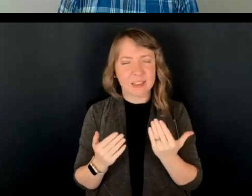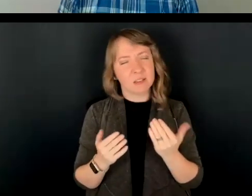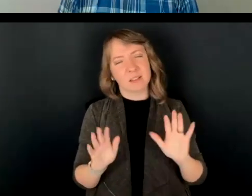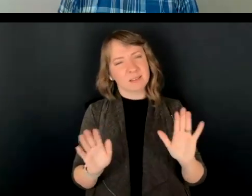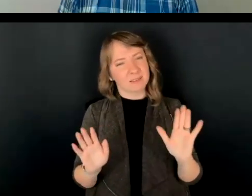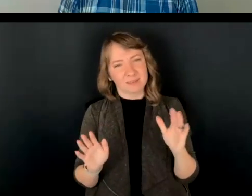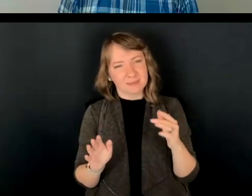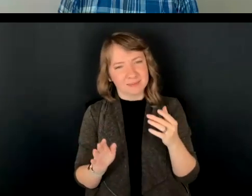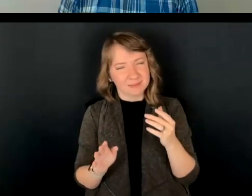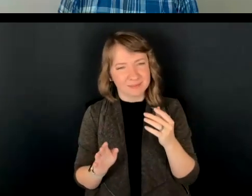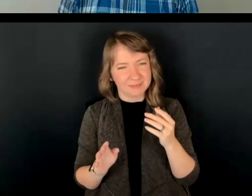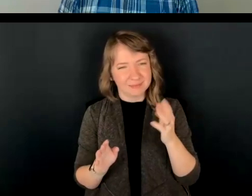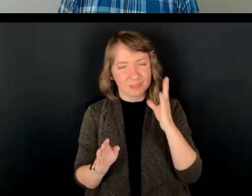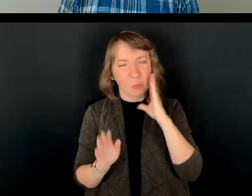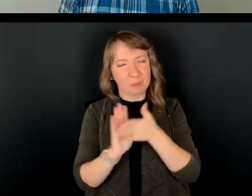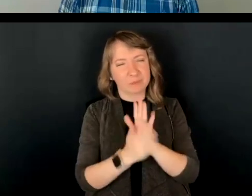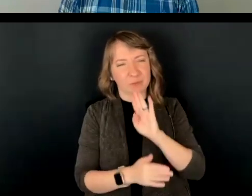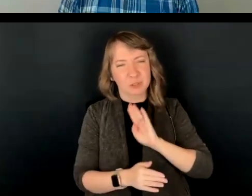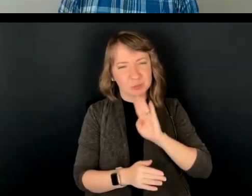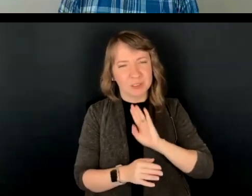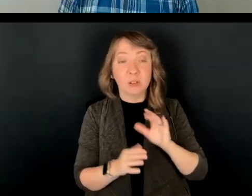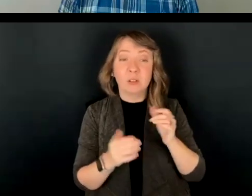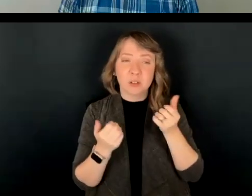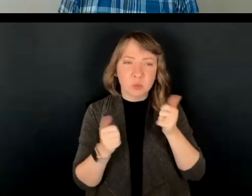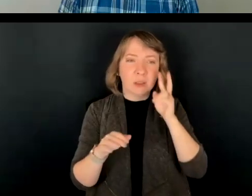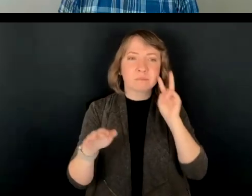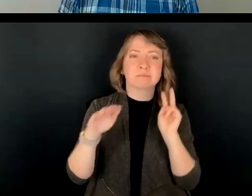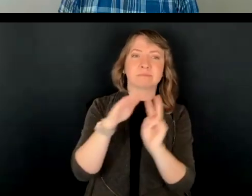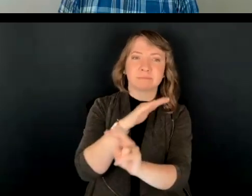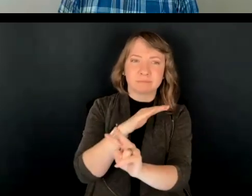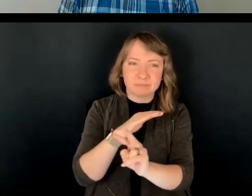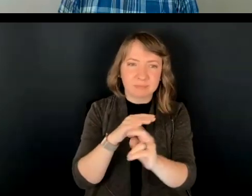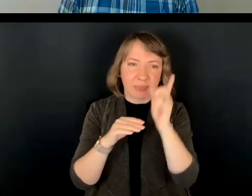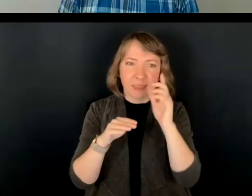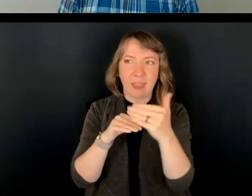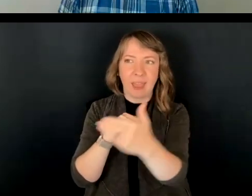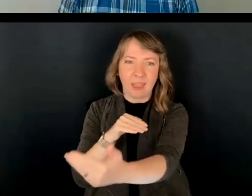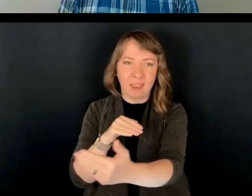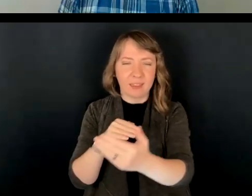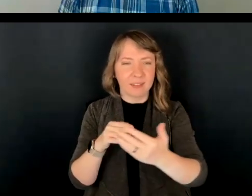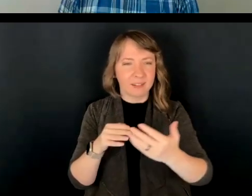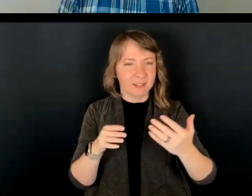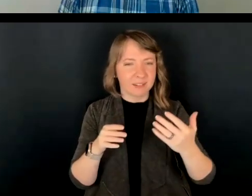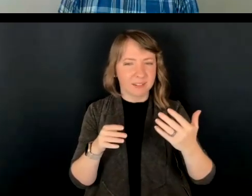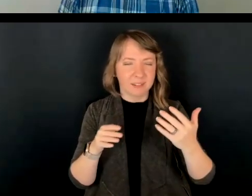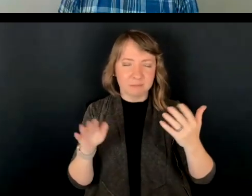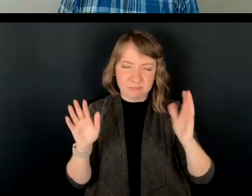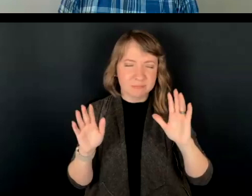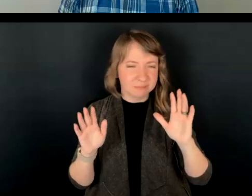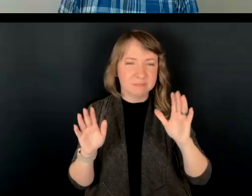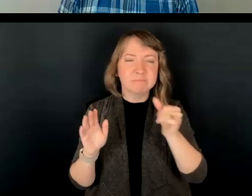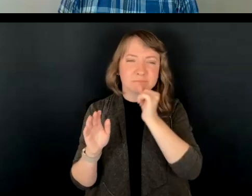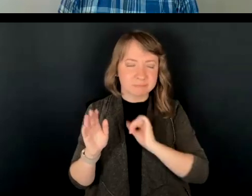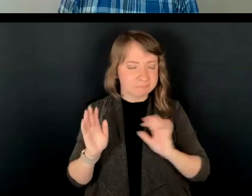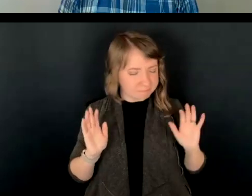corner. Stay ahead of the ball. Don't be afraid to just kind of, well, like, we're not going to get there. I'd rather get